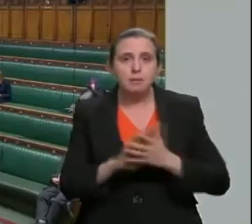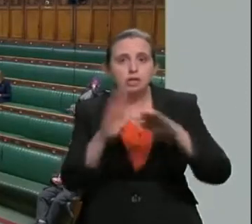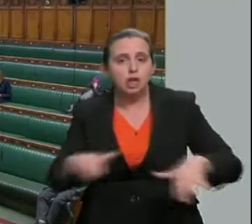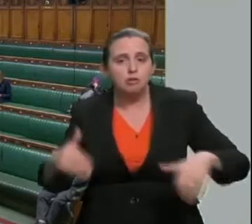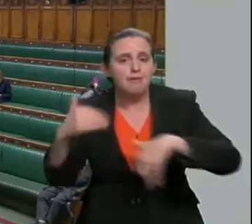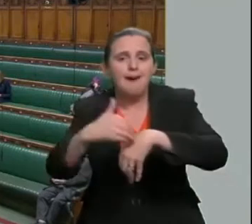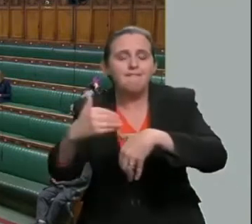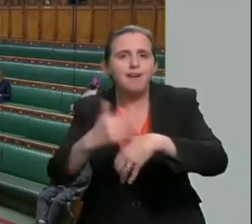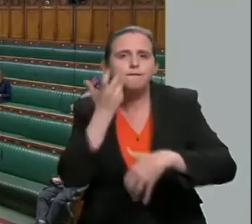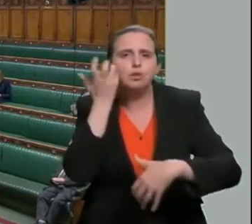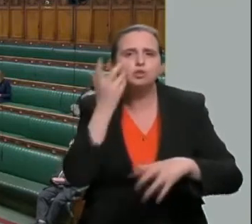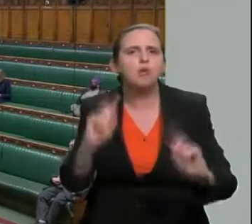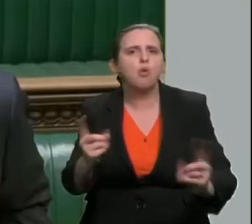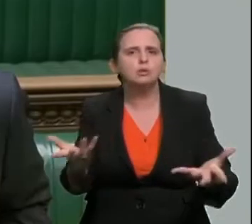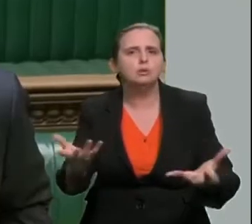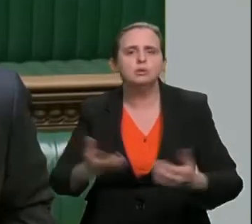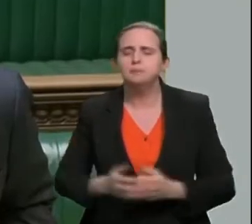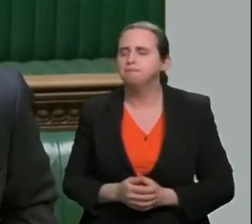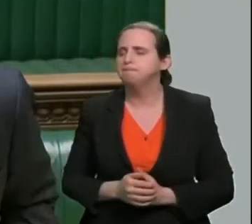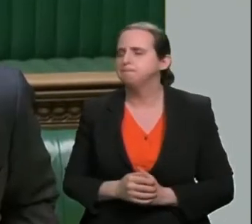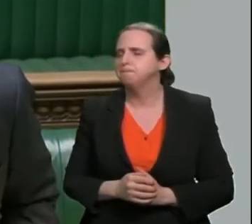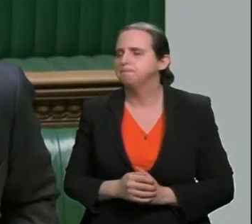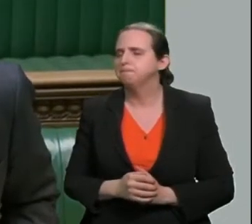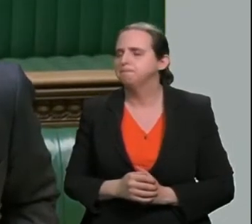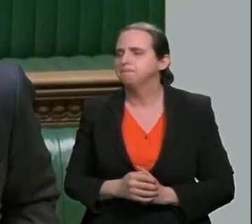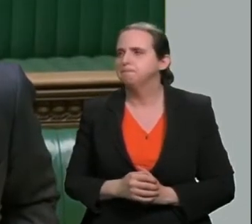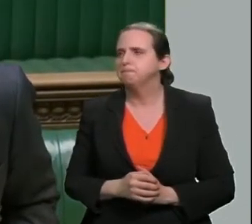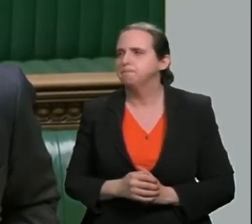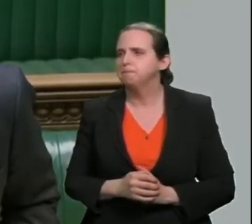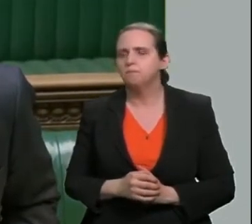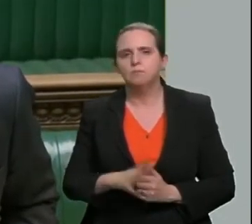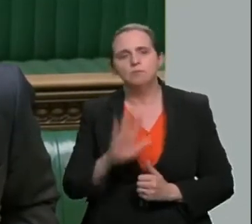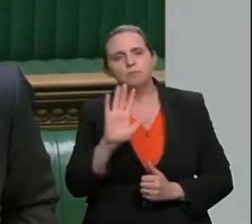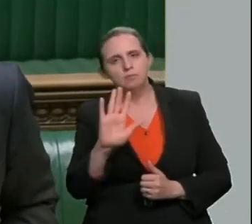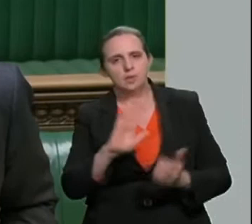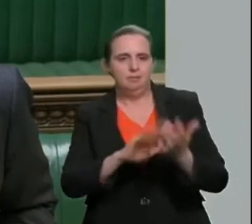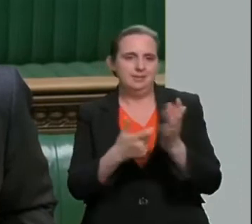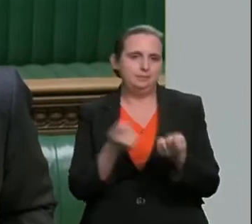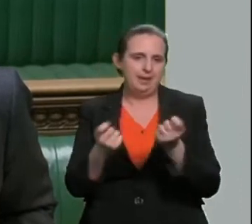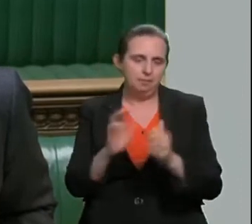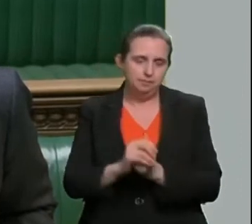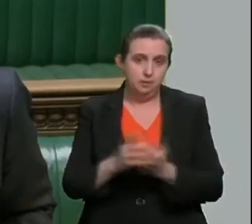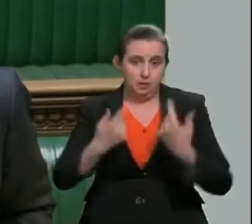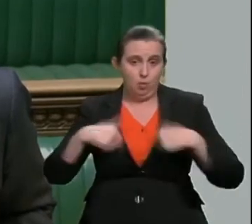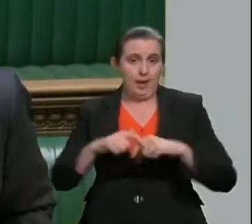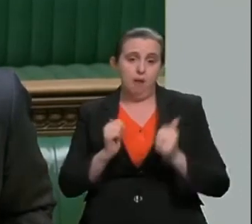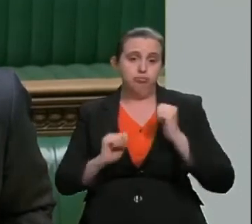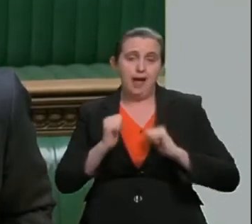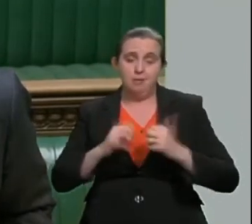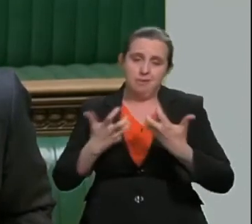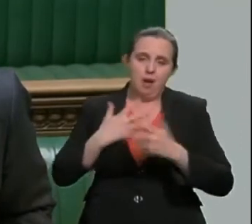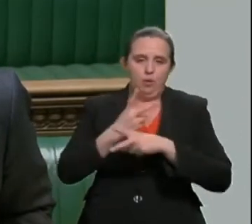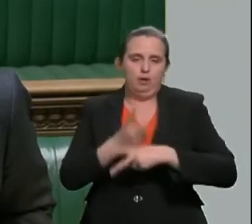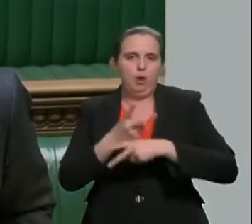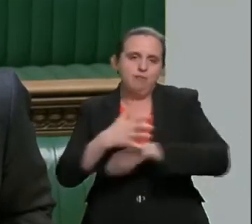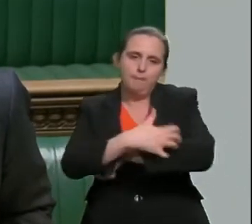Mr. Speaker, I think that the whole House in this country should be proud of the way we've tried to look after people, the poorest and neediest families throughout